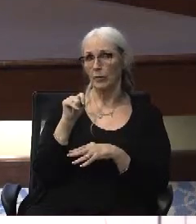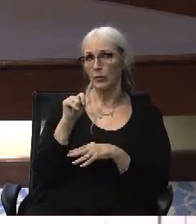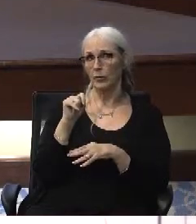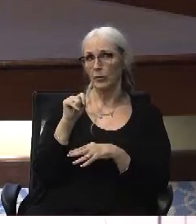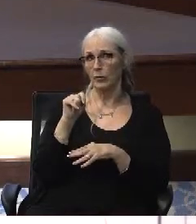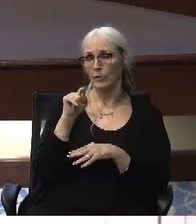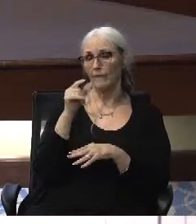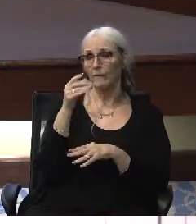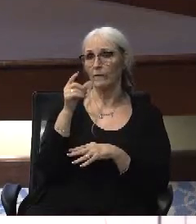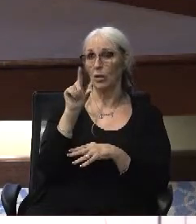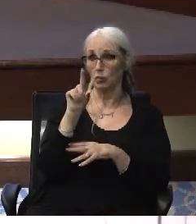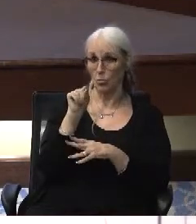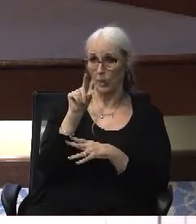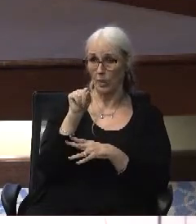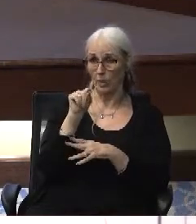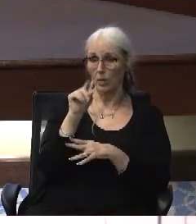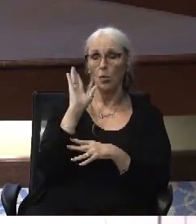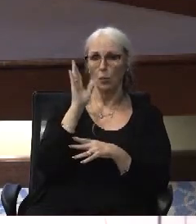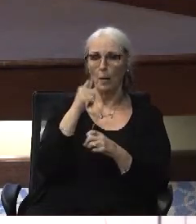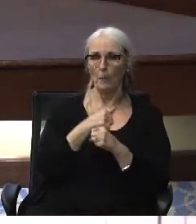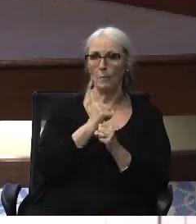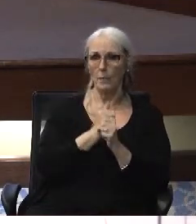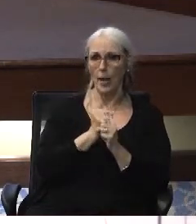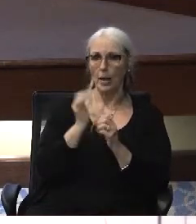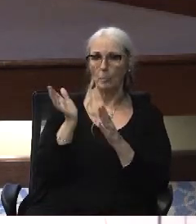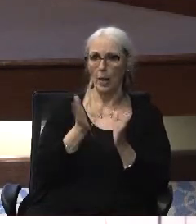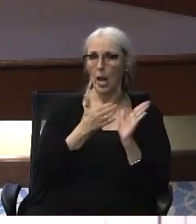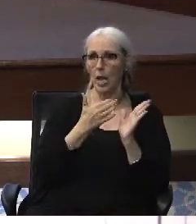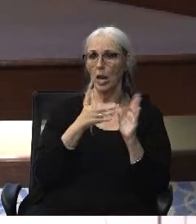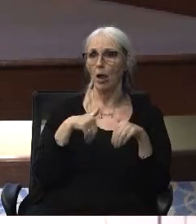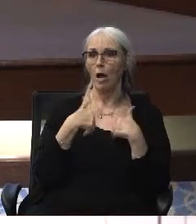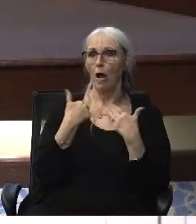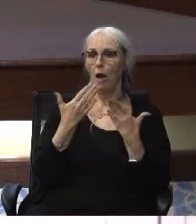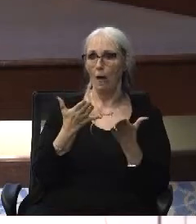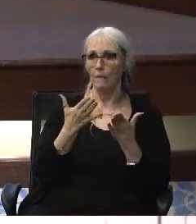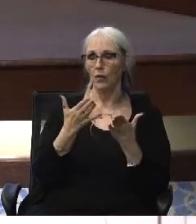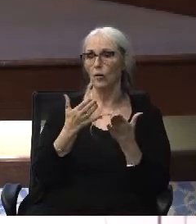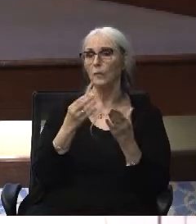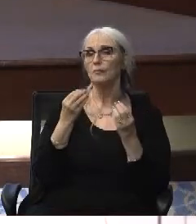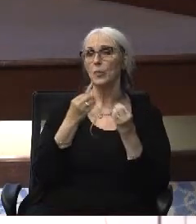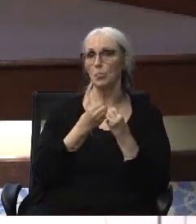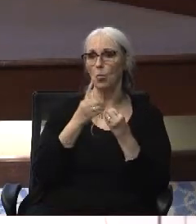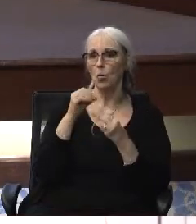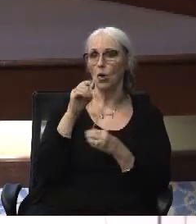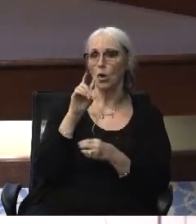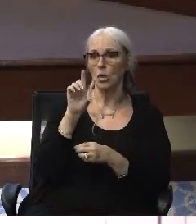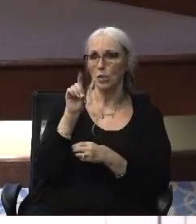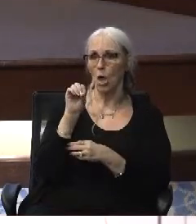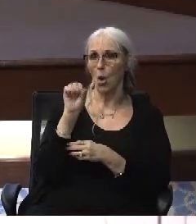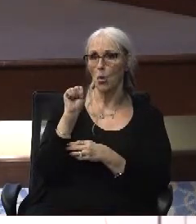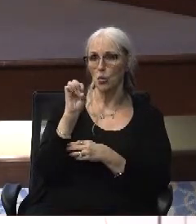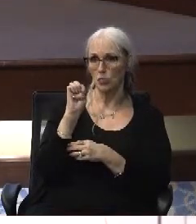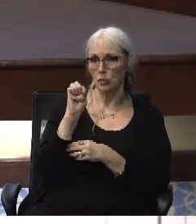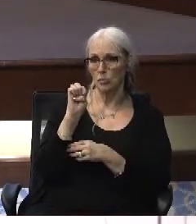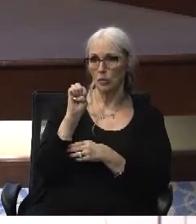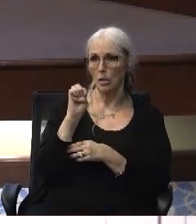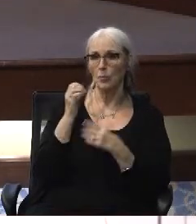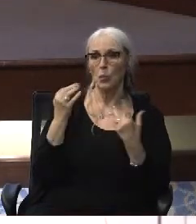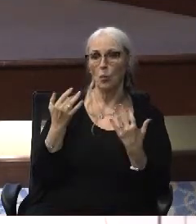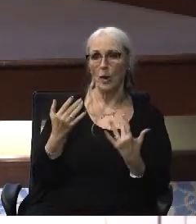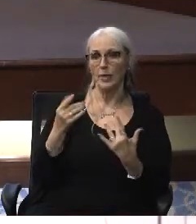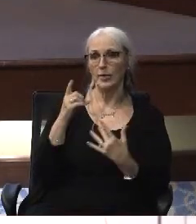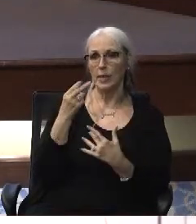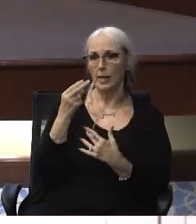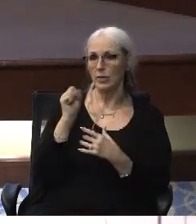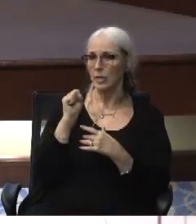20th? I thought. That's when we'll start making plans to offer an additional dose. But we'll wait on guidance from DSHS because we want to make sure